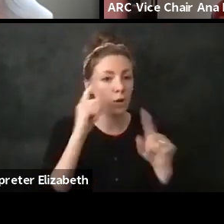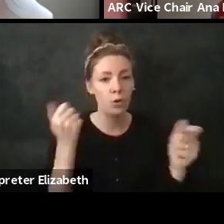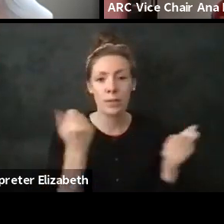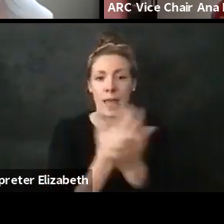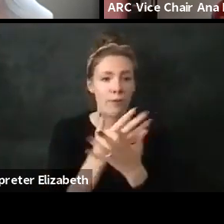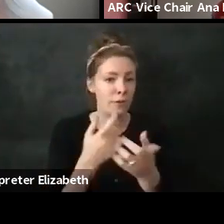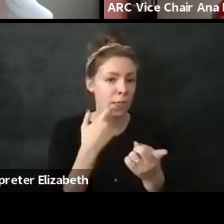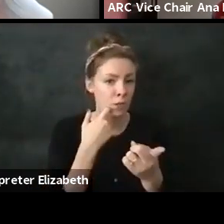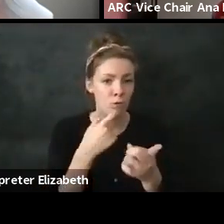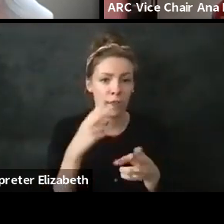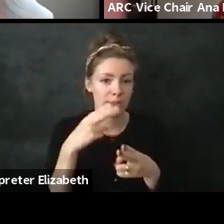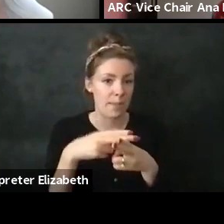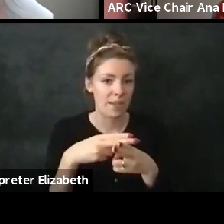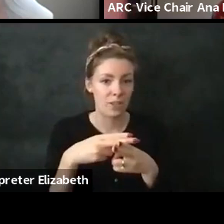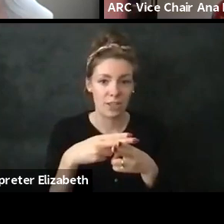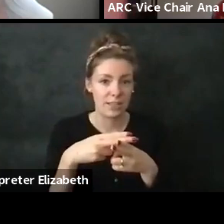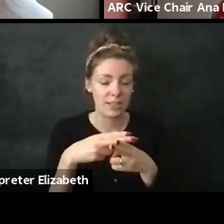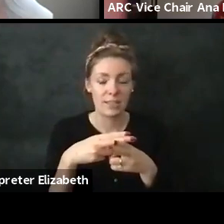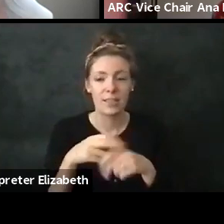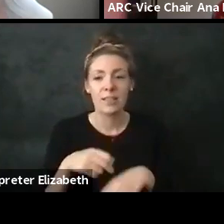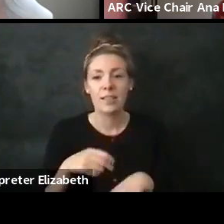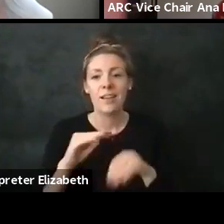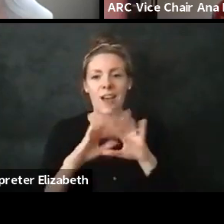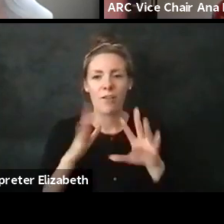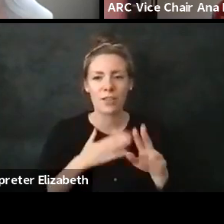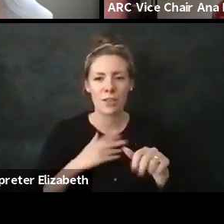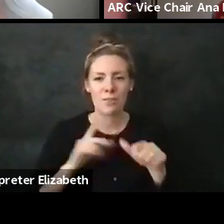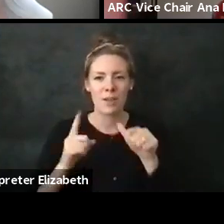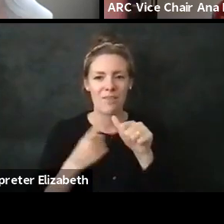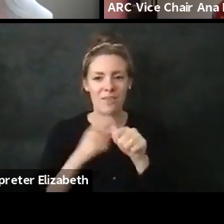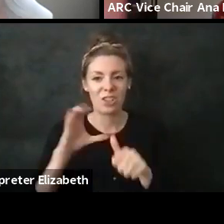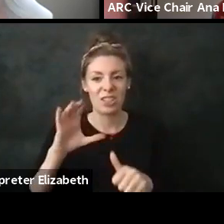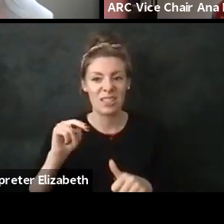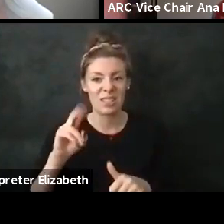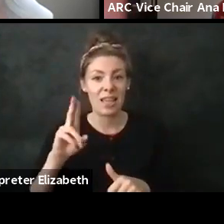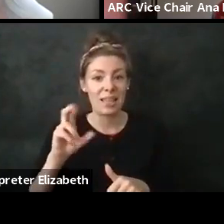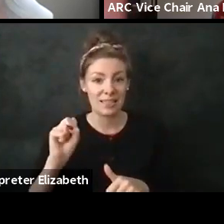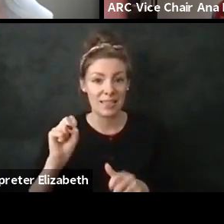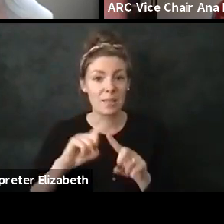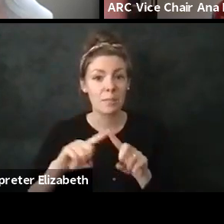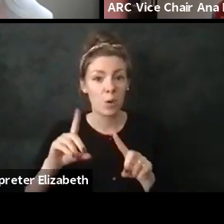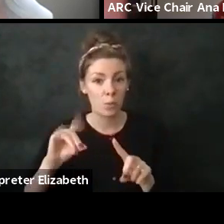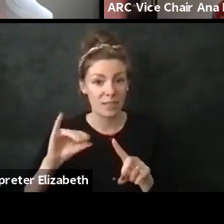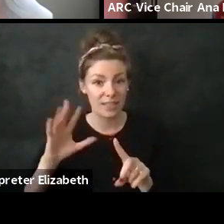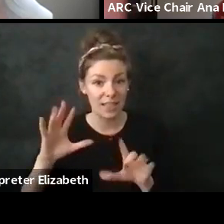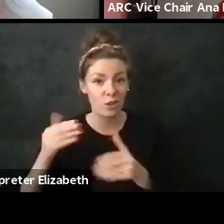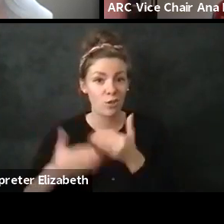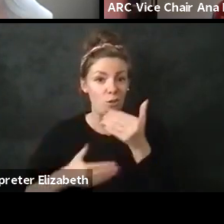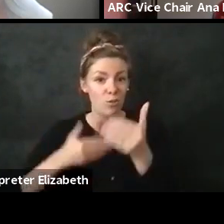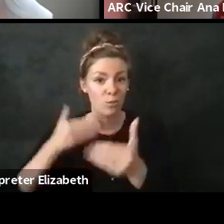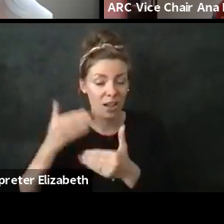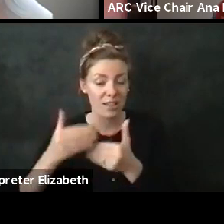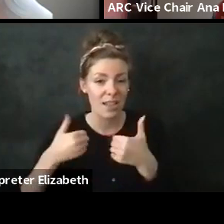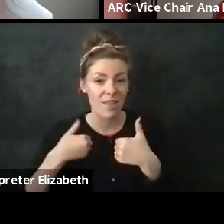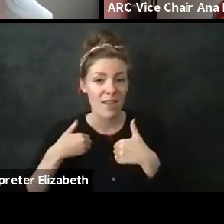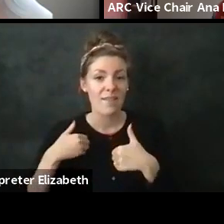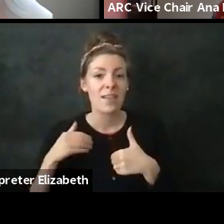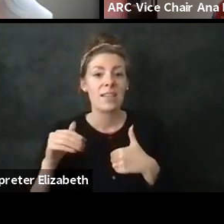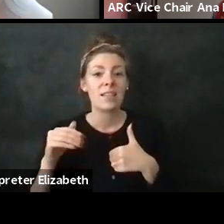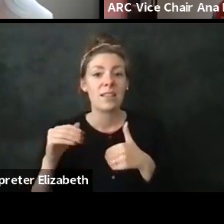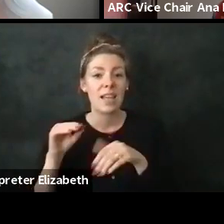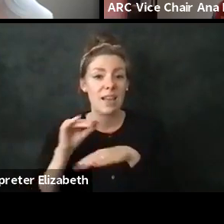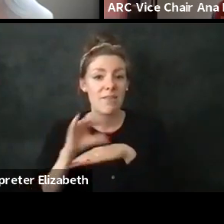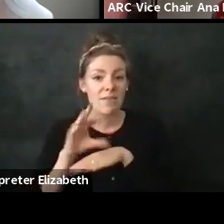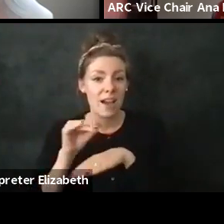Chair Sheffield and Shalee said. This is obviously my first census redistricting, but we did go through a process of creating municipal advisory council